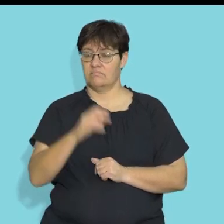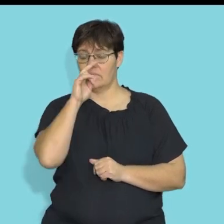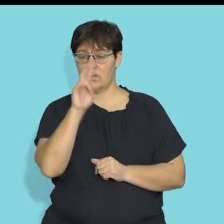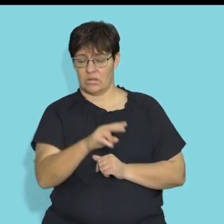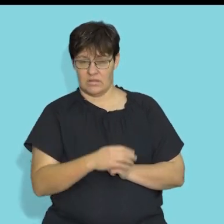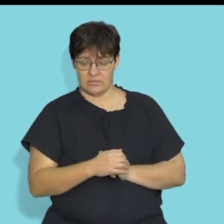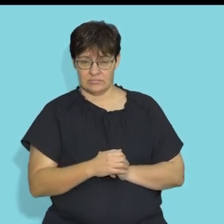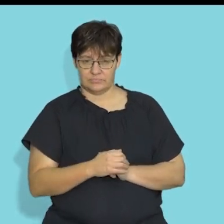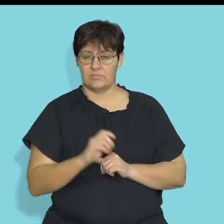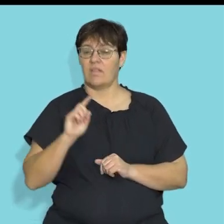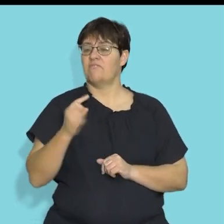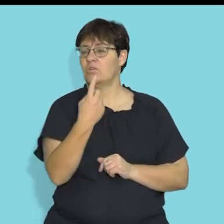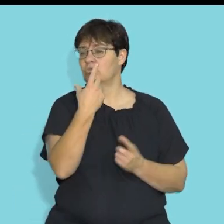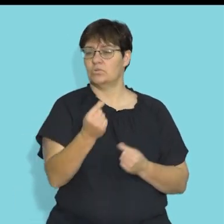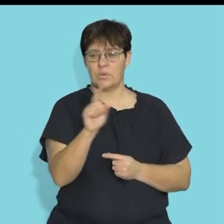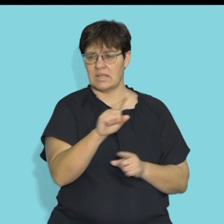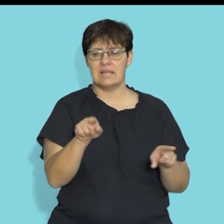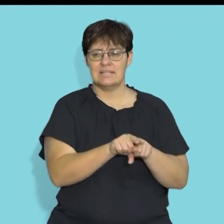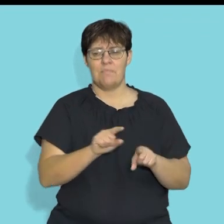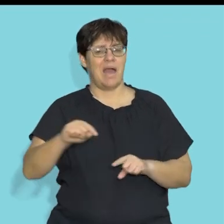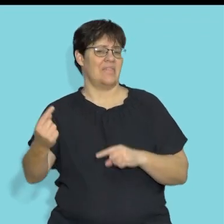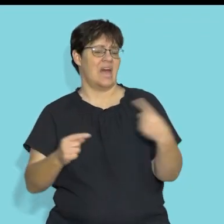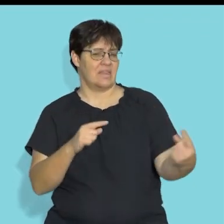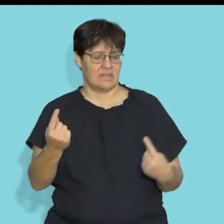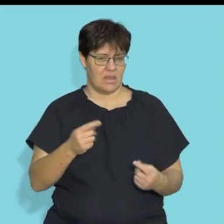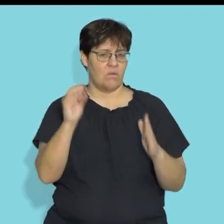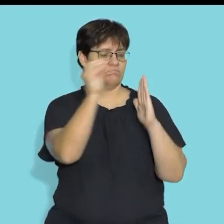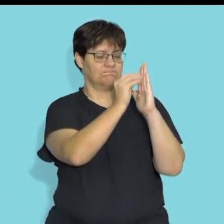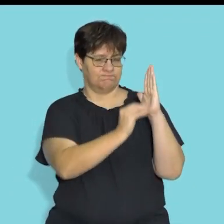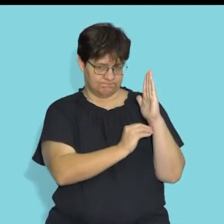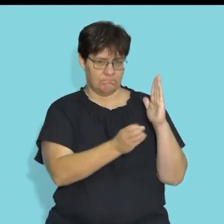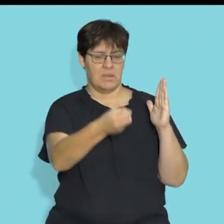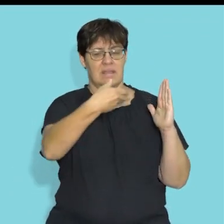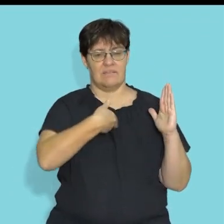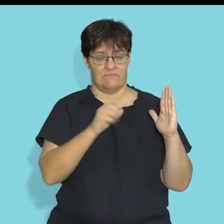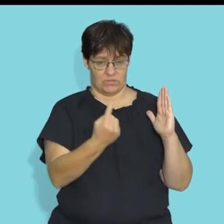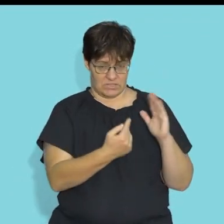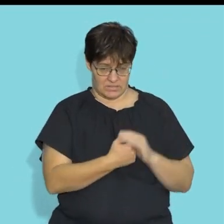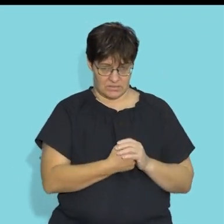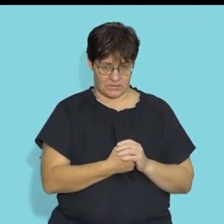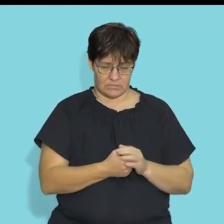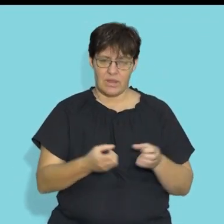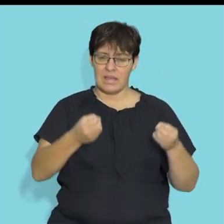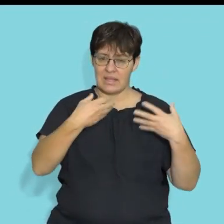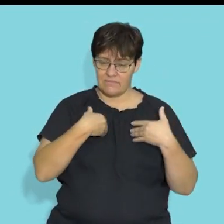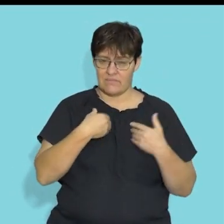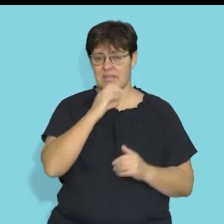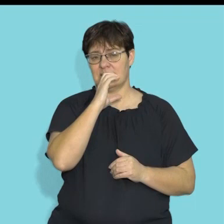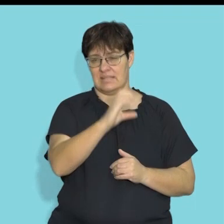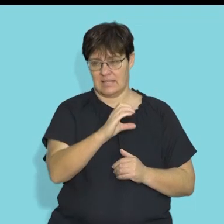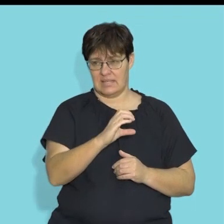We look at it. First thing that we need to do, like with any other calculation, we write down what was given. So we were given